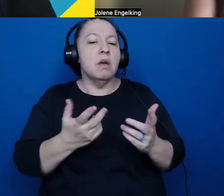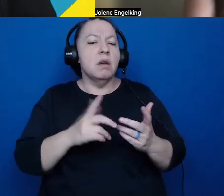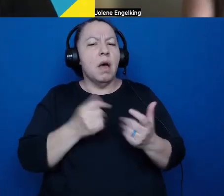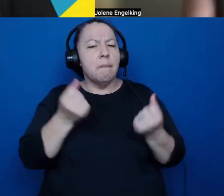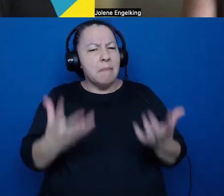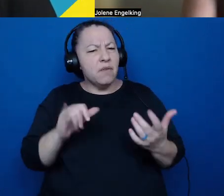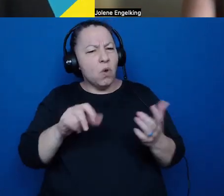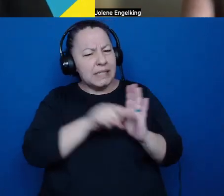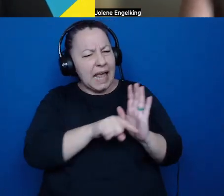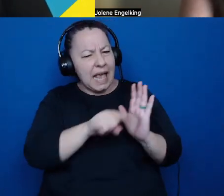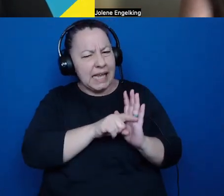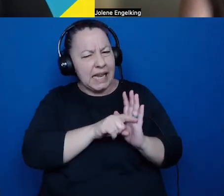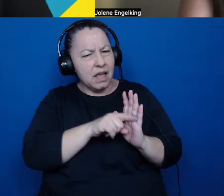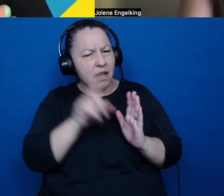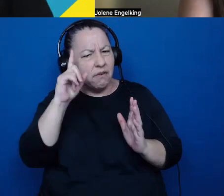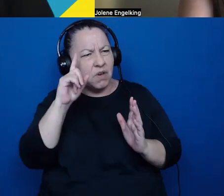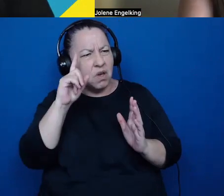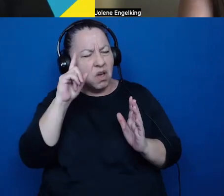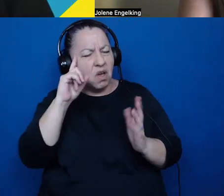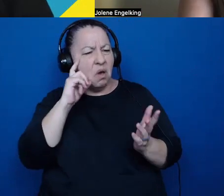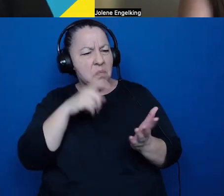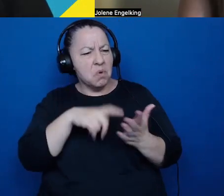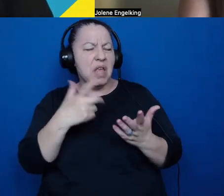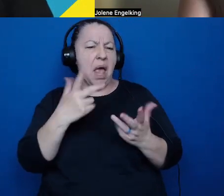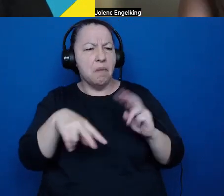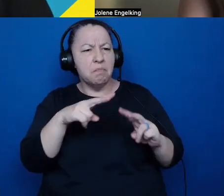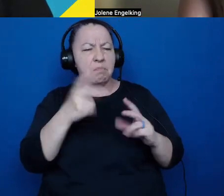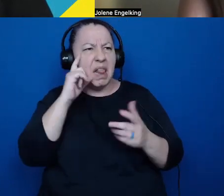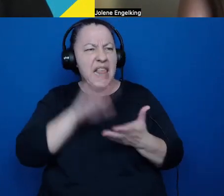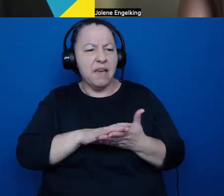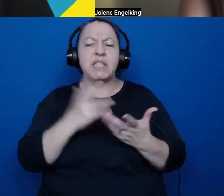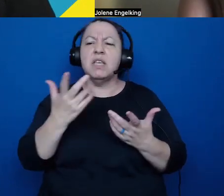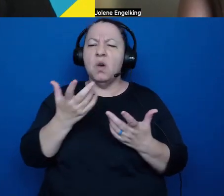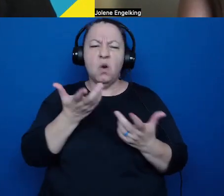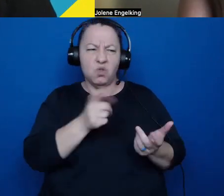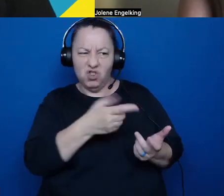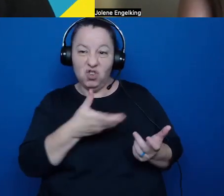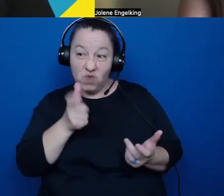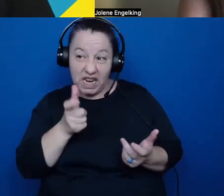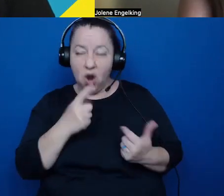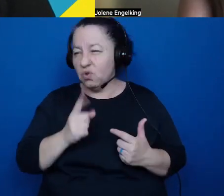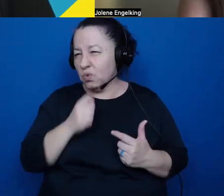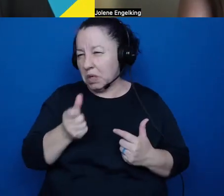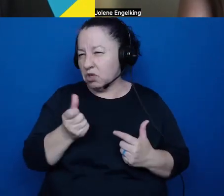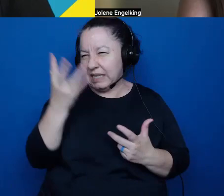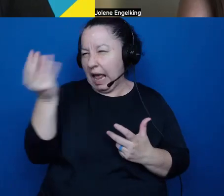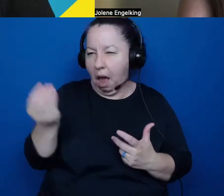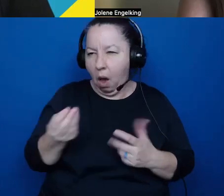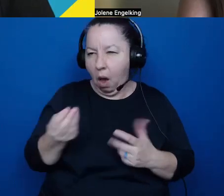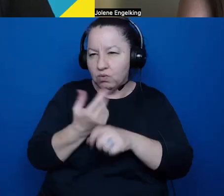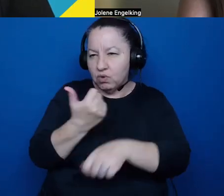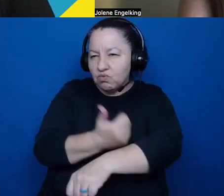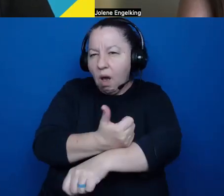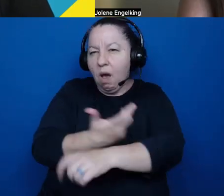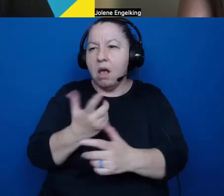stereotypes, like, well, was she drinking? Are you sure she's just not out using drugs? Are you sure she's, and really